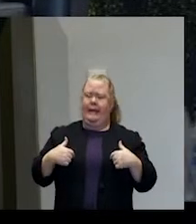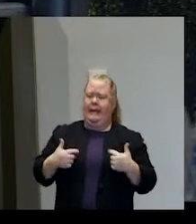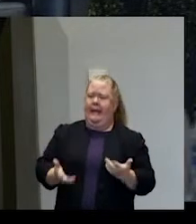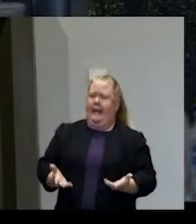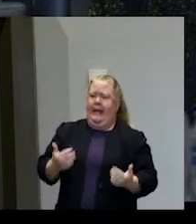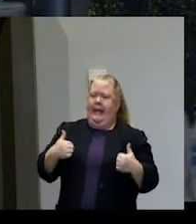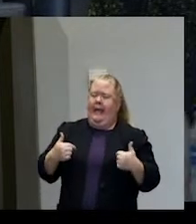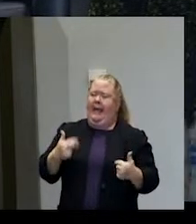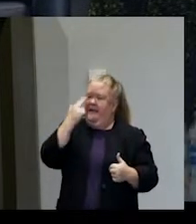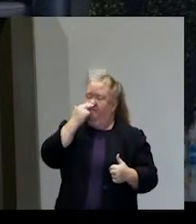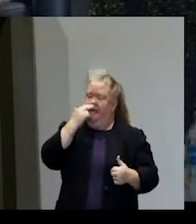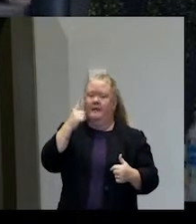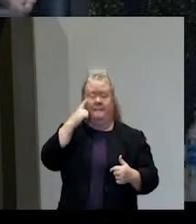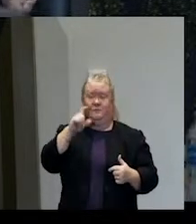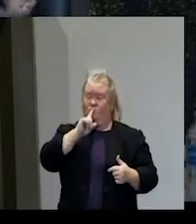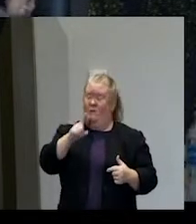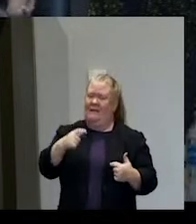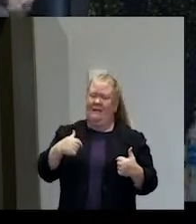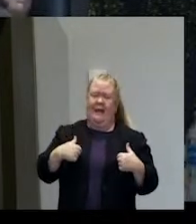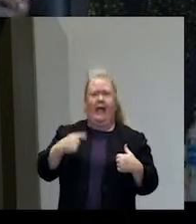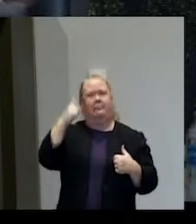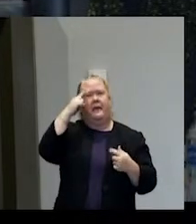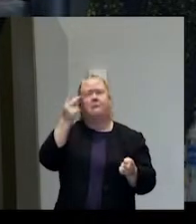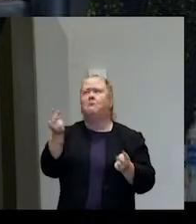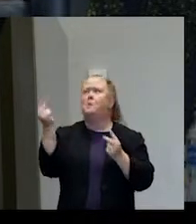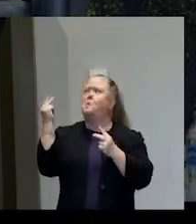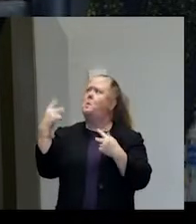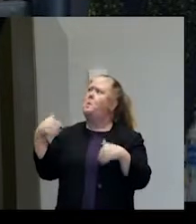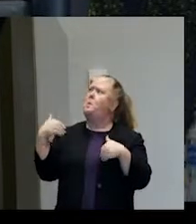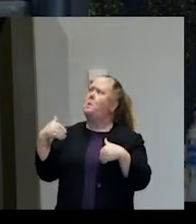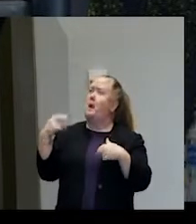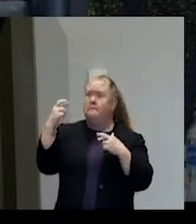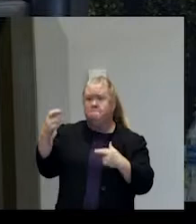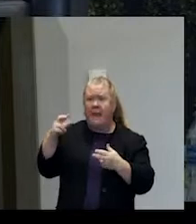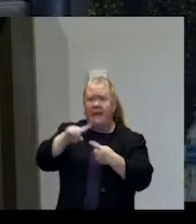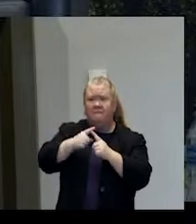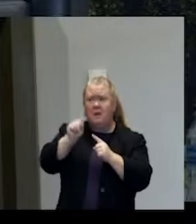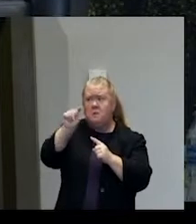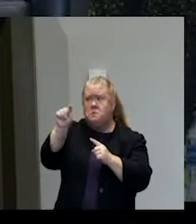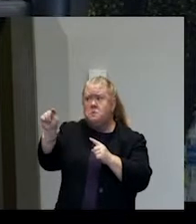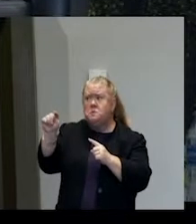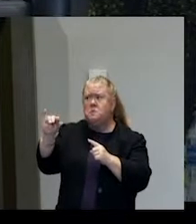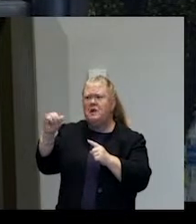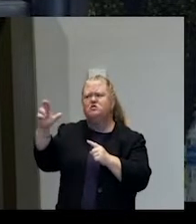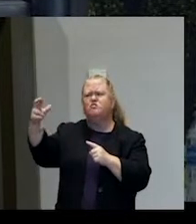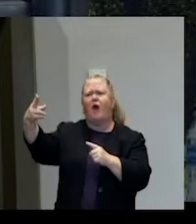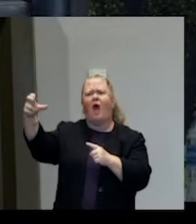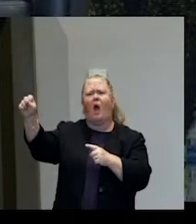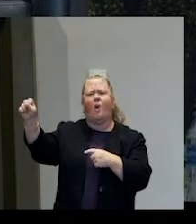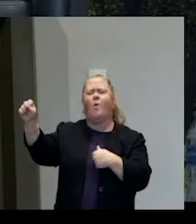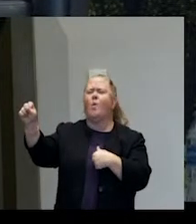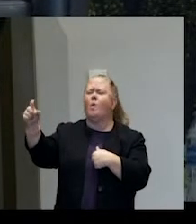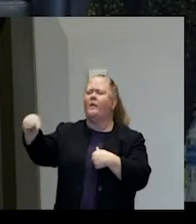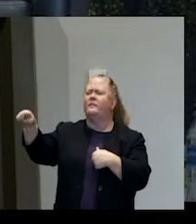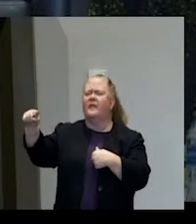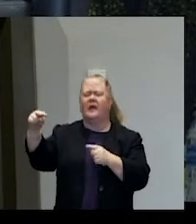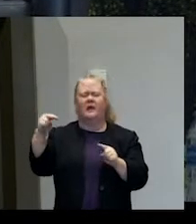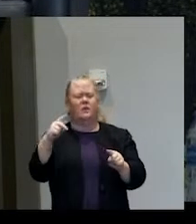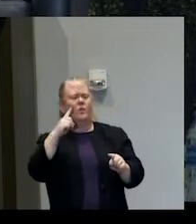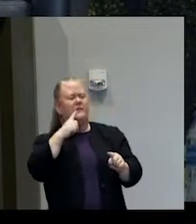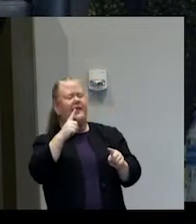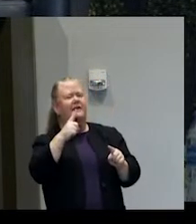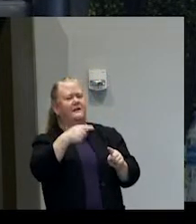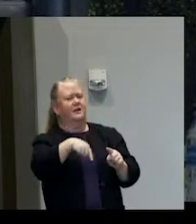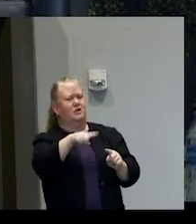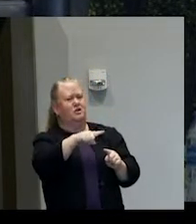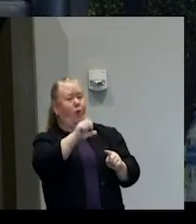It was funny because I actually, now that I think about it, I had best friends in junior high that, they're like, we think you're autistic,